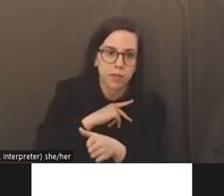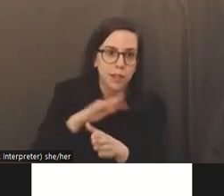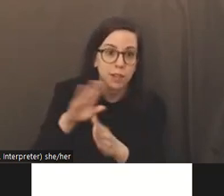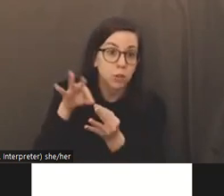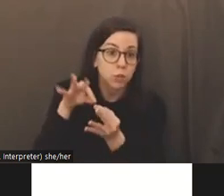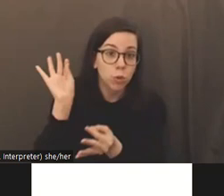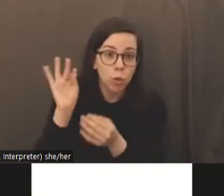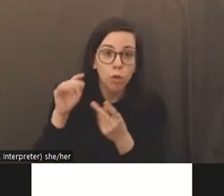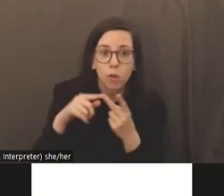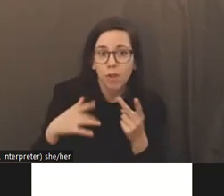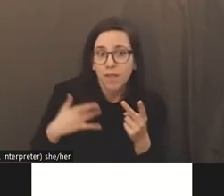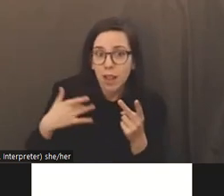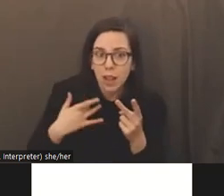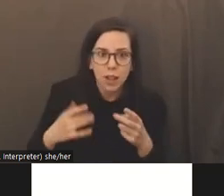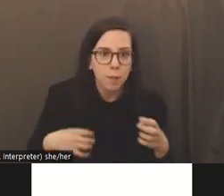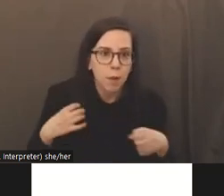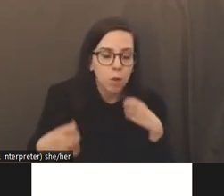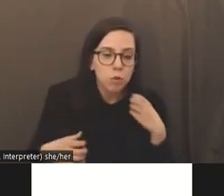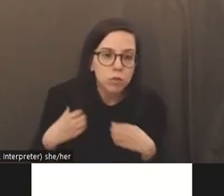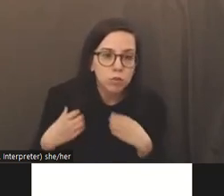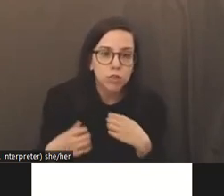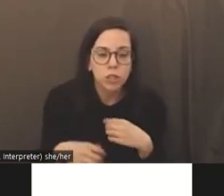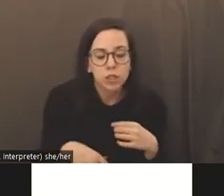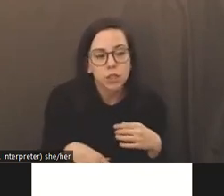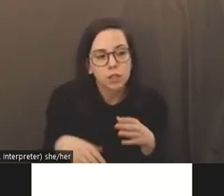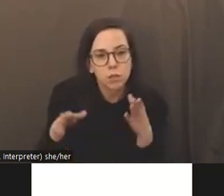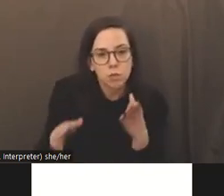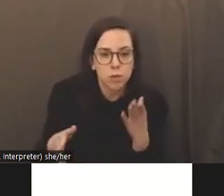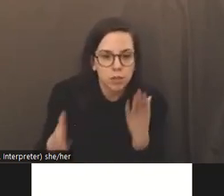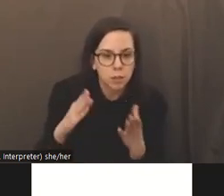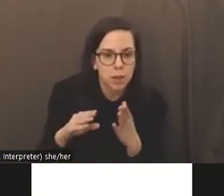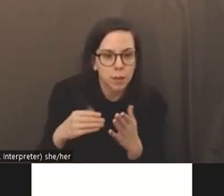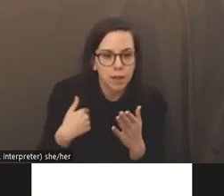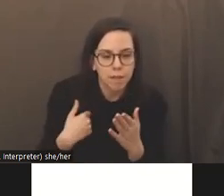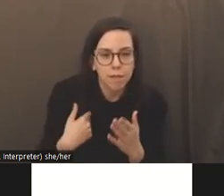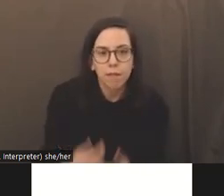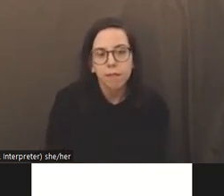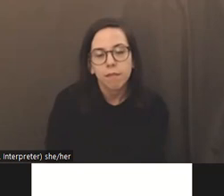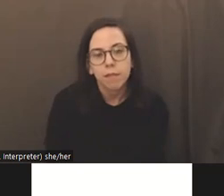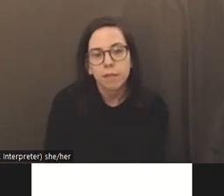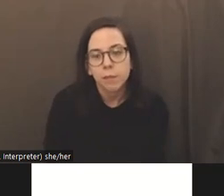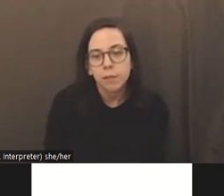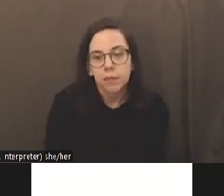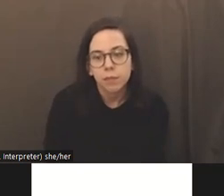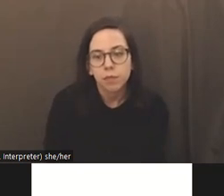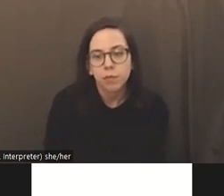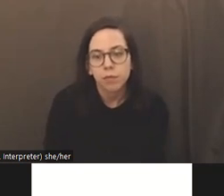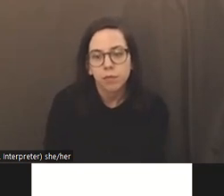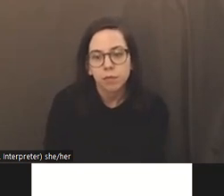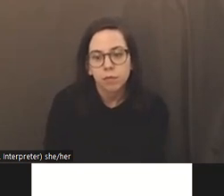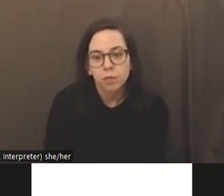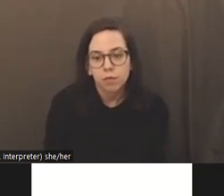person, or the feelings, the emotions that person might be projecting, right? Those are all things that are